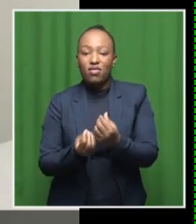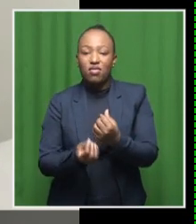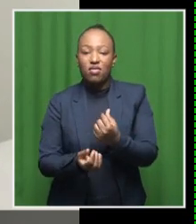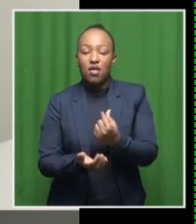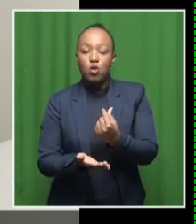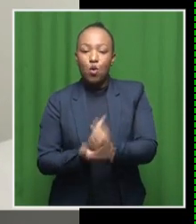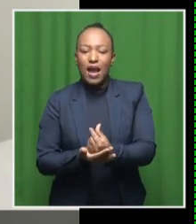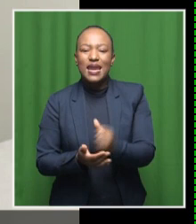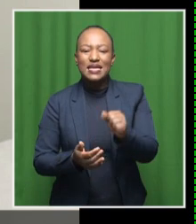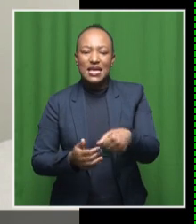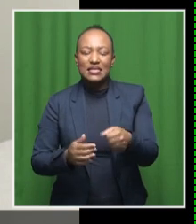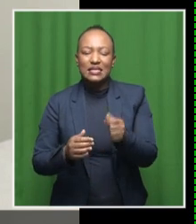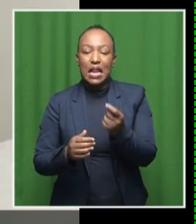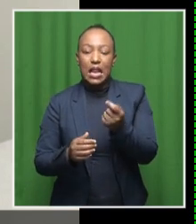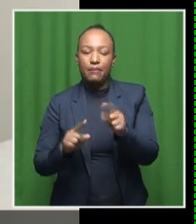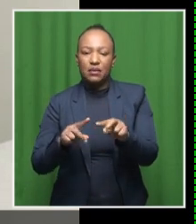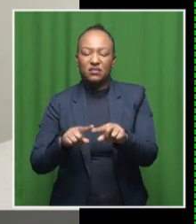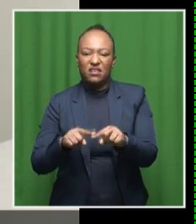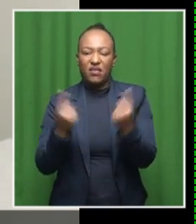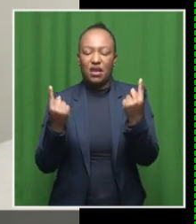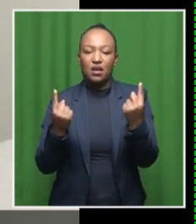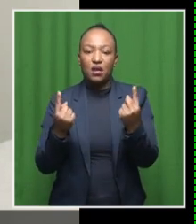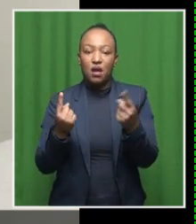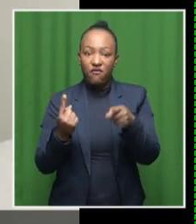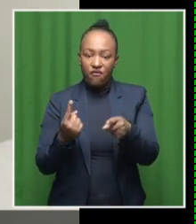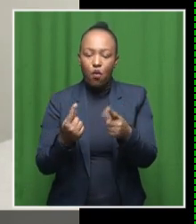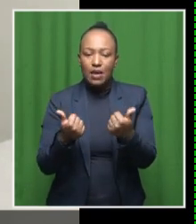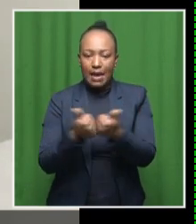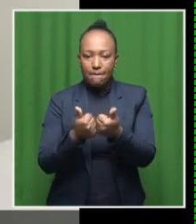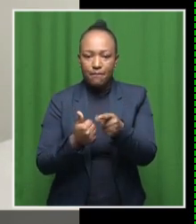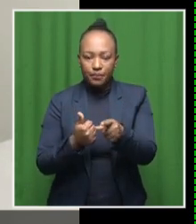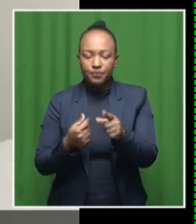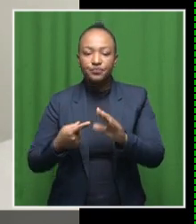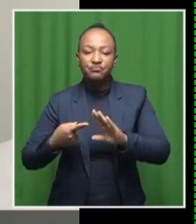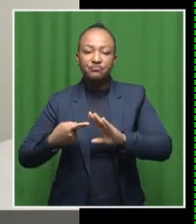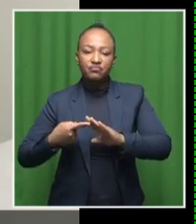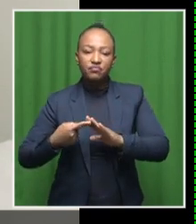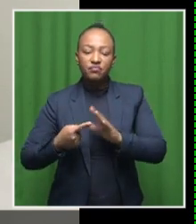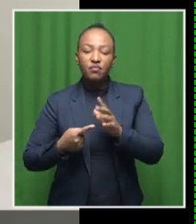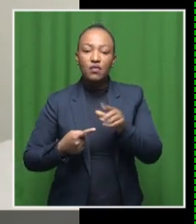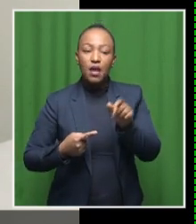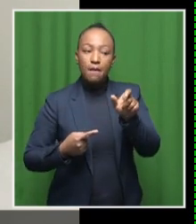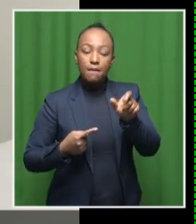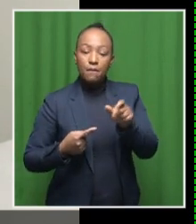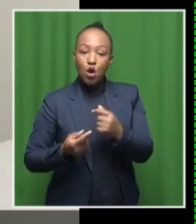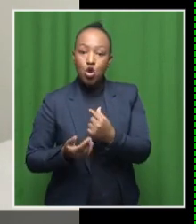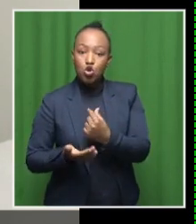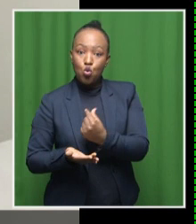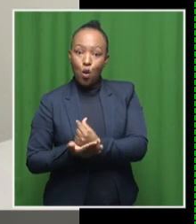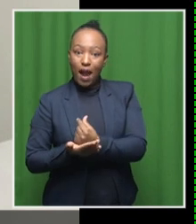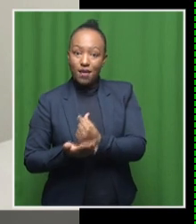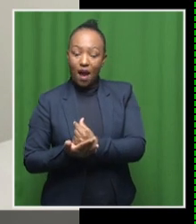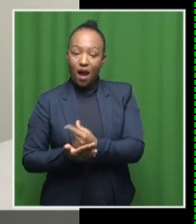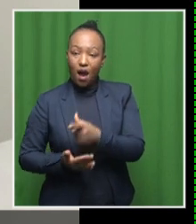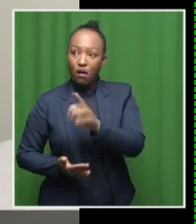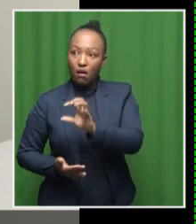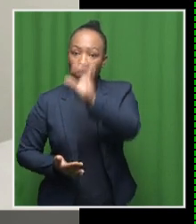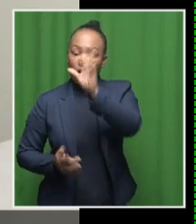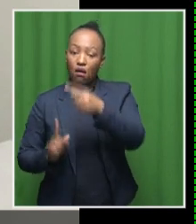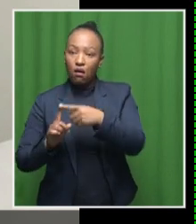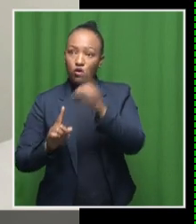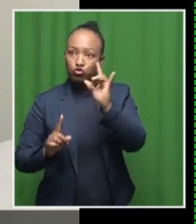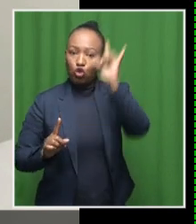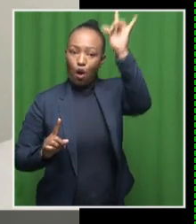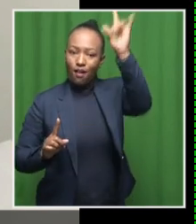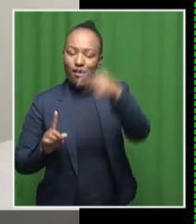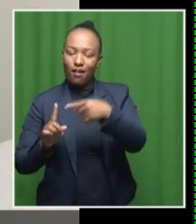few differences that we then need to bring into this game. Number one, looking at the goal shooter of Uganda, she is tall, but she's not a standing shooter.